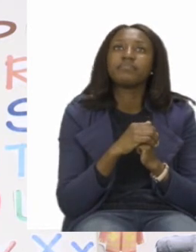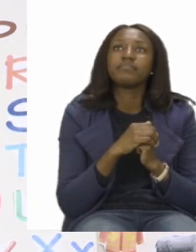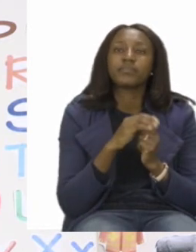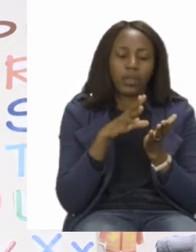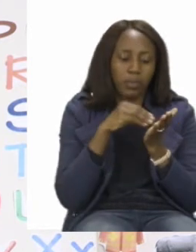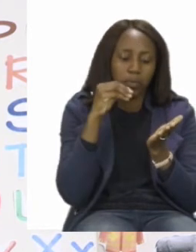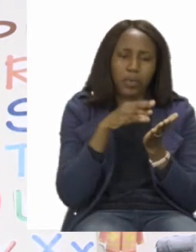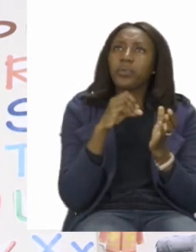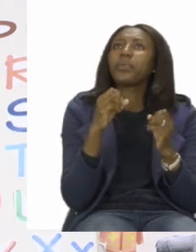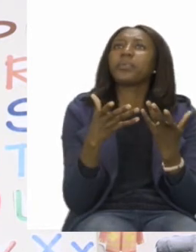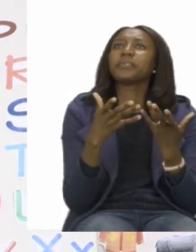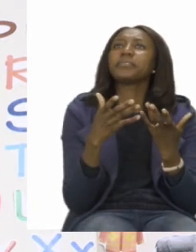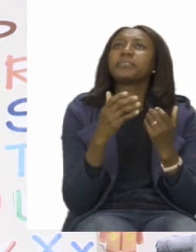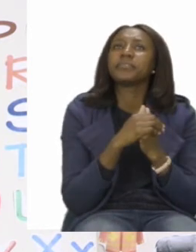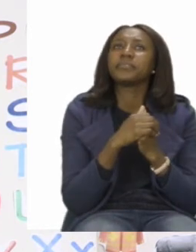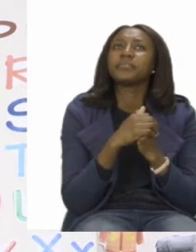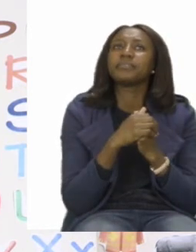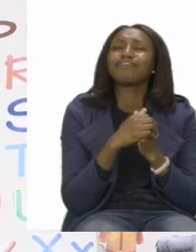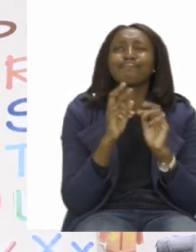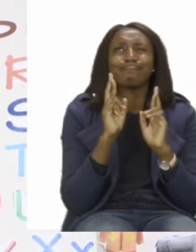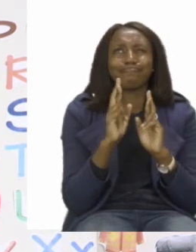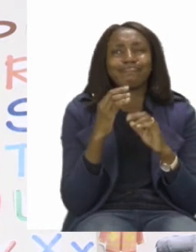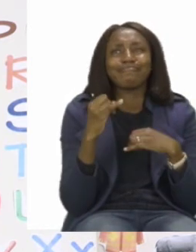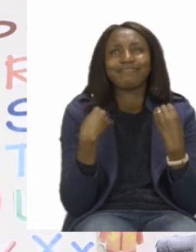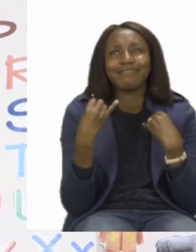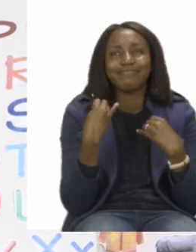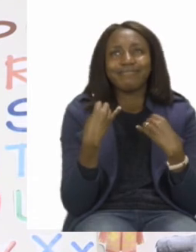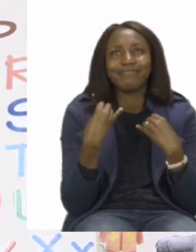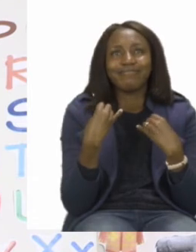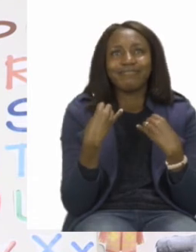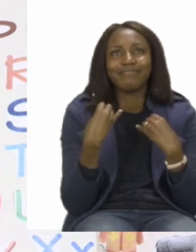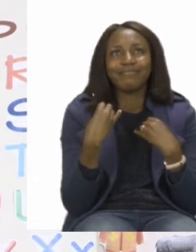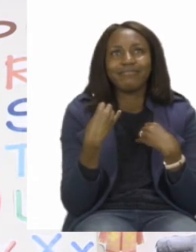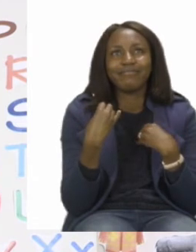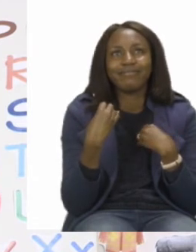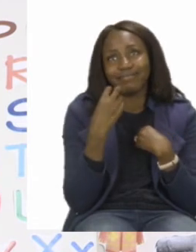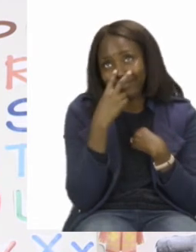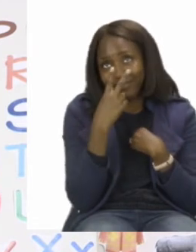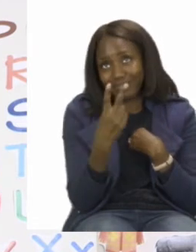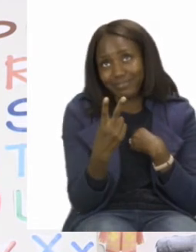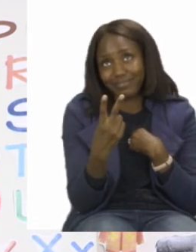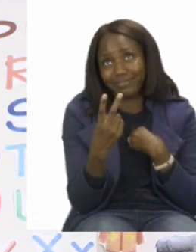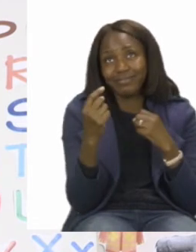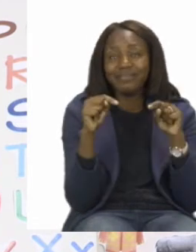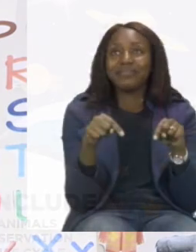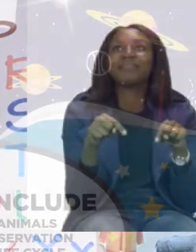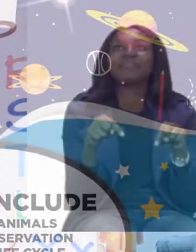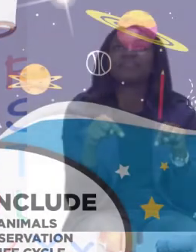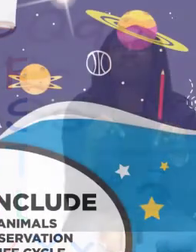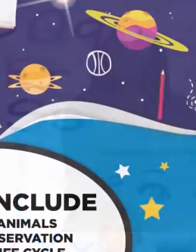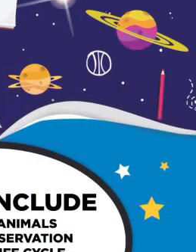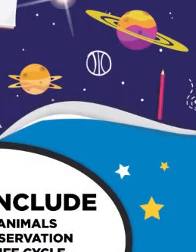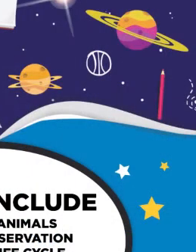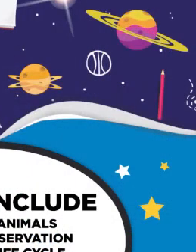Bia should get. I hope that you will enjoy doing these activities. I will see you after this ad break. Do you